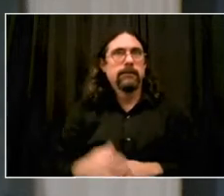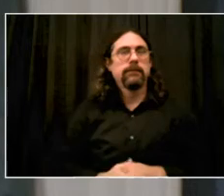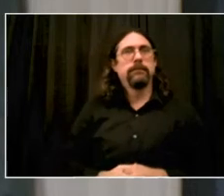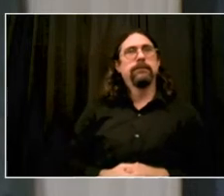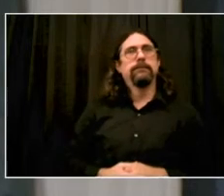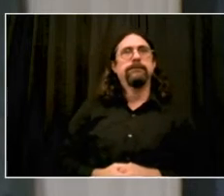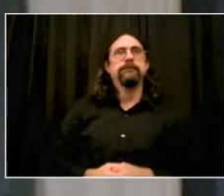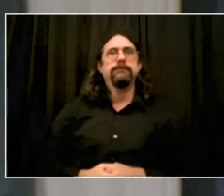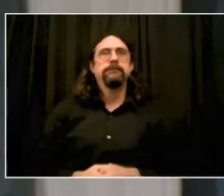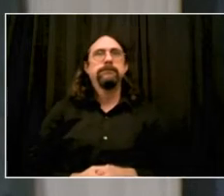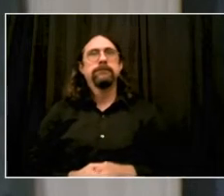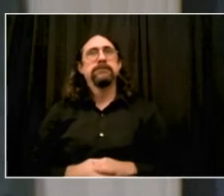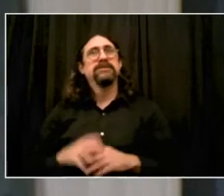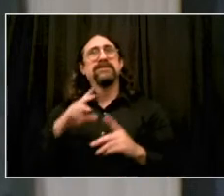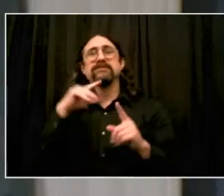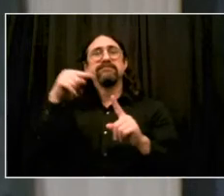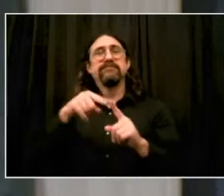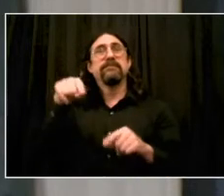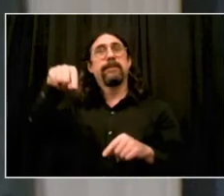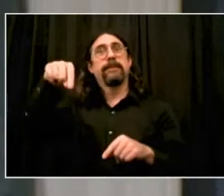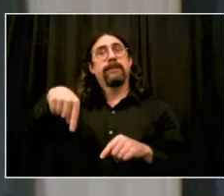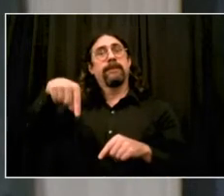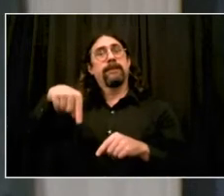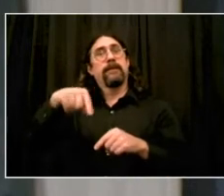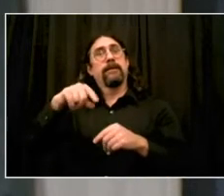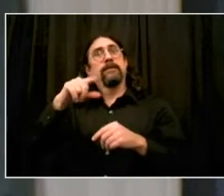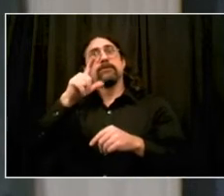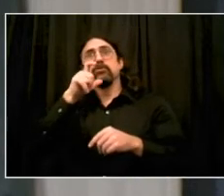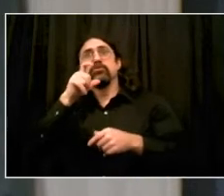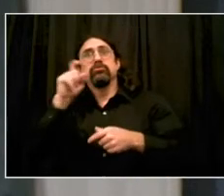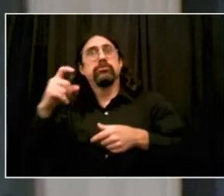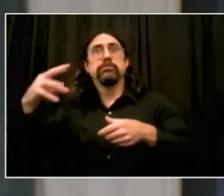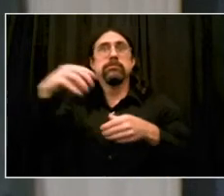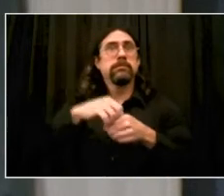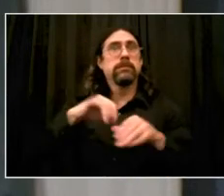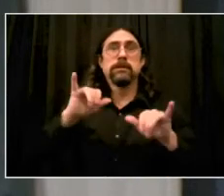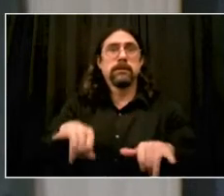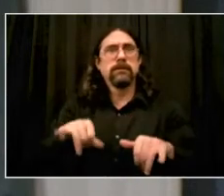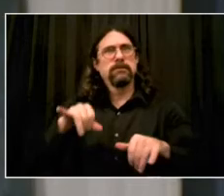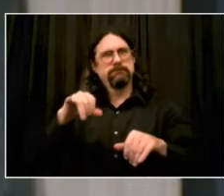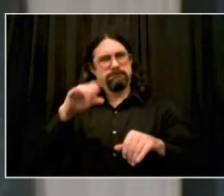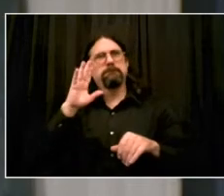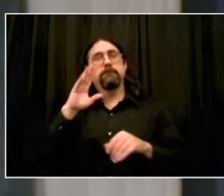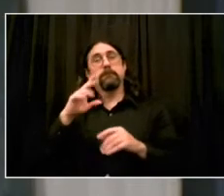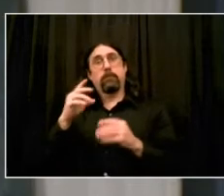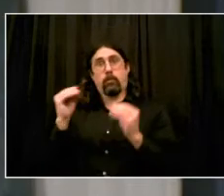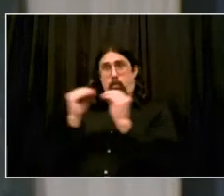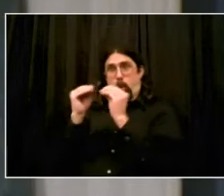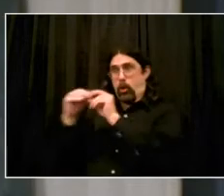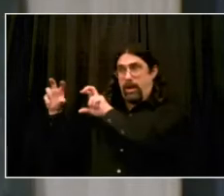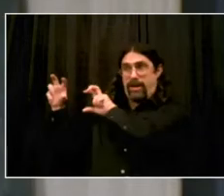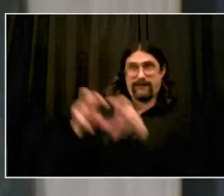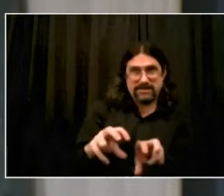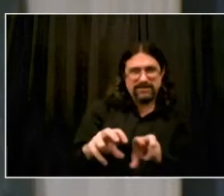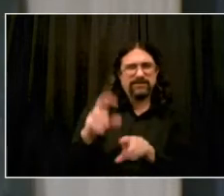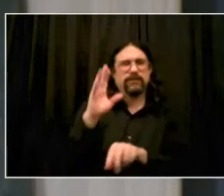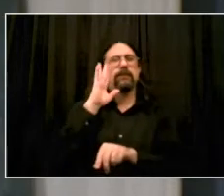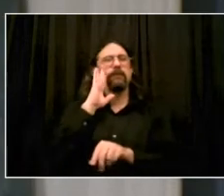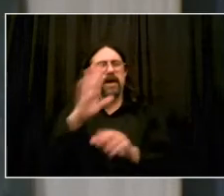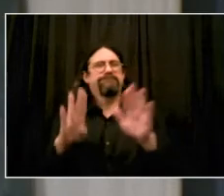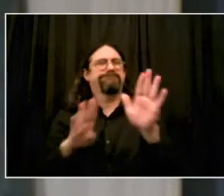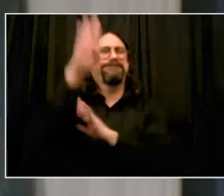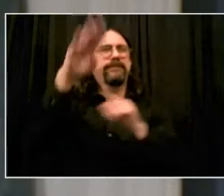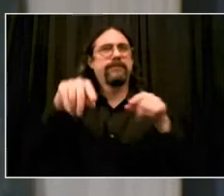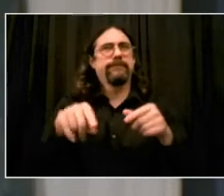owners, help to convert these businesses to employee-owned businesses. And again, I'm very excited about what can